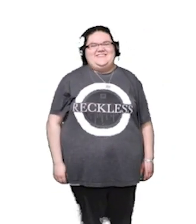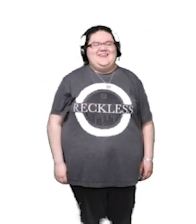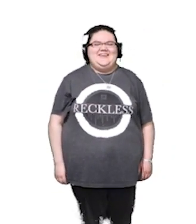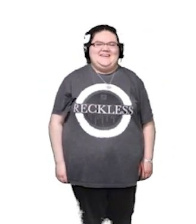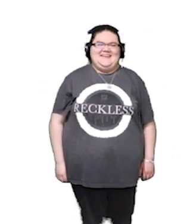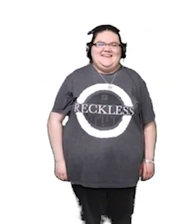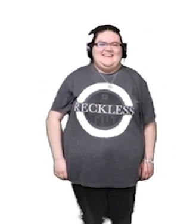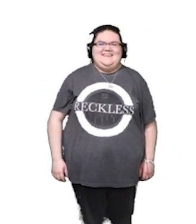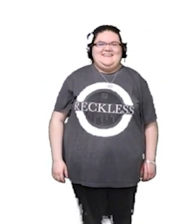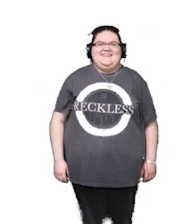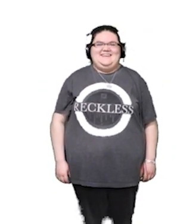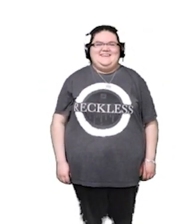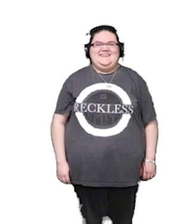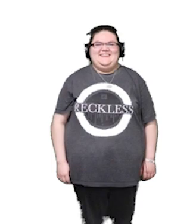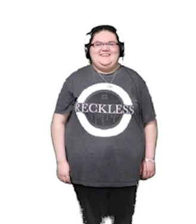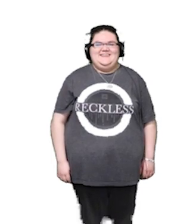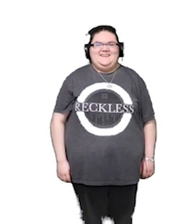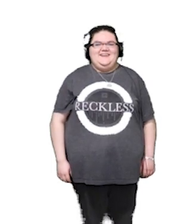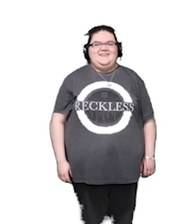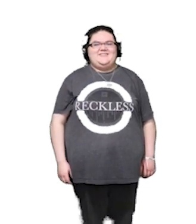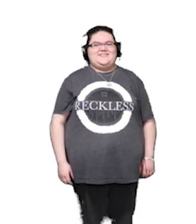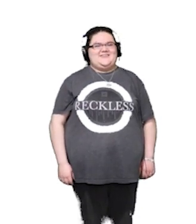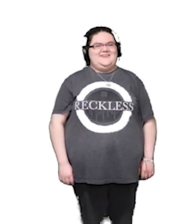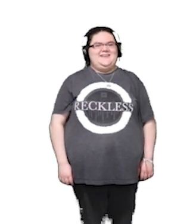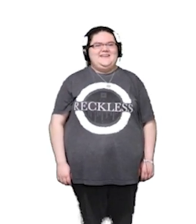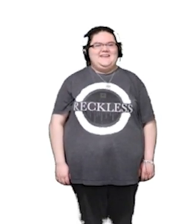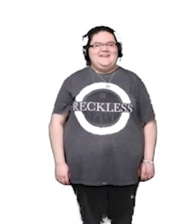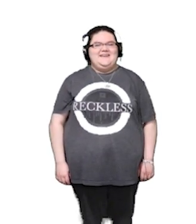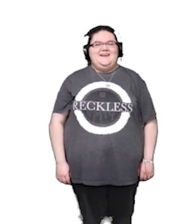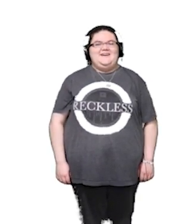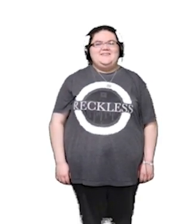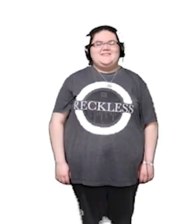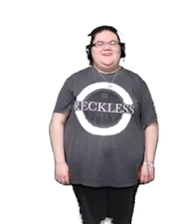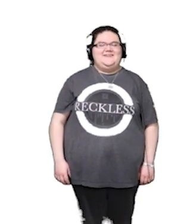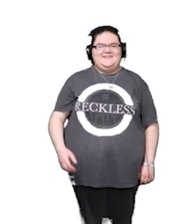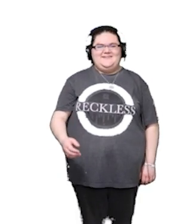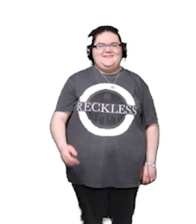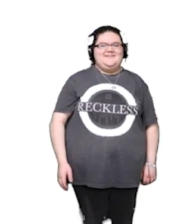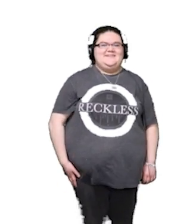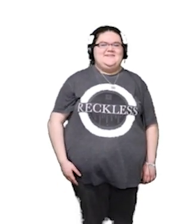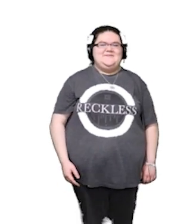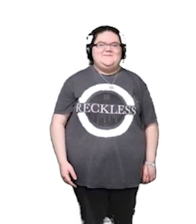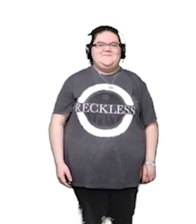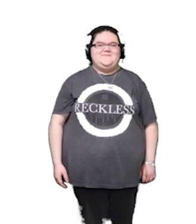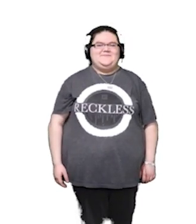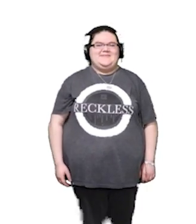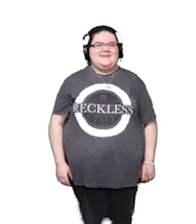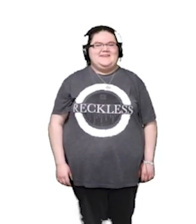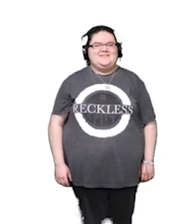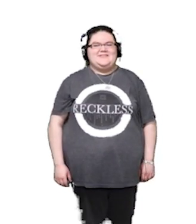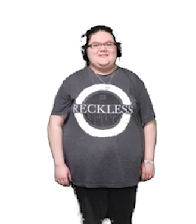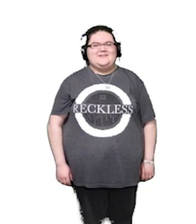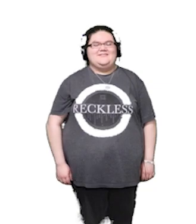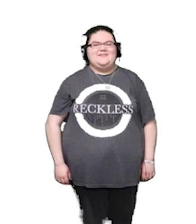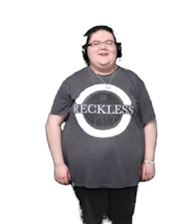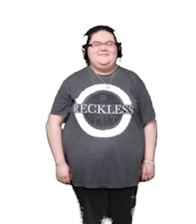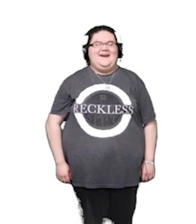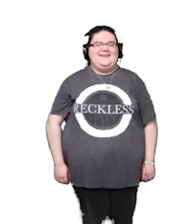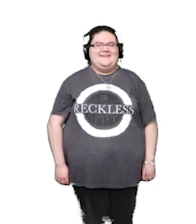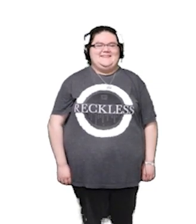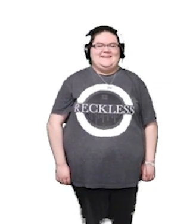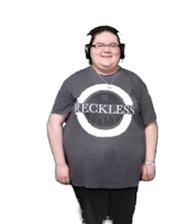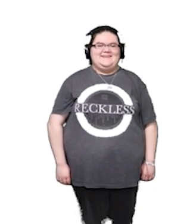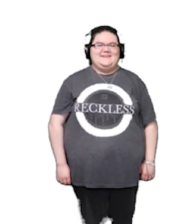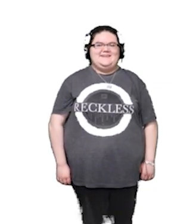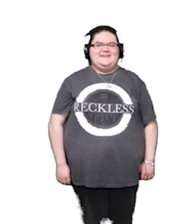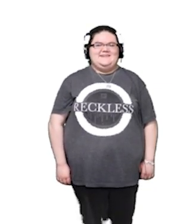Wait. The fans were calling down the earth. Isn't that what you stand for? It's not a fan. It's a fan. What is it? A wind turbine? A fan, bruv. It's not a fan, bruv. It's literally not a